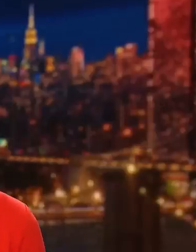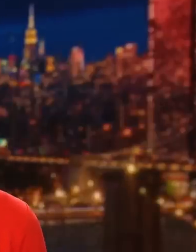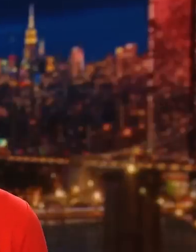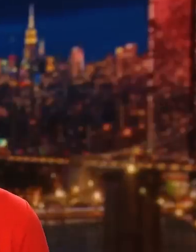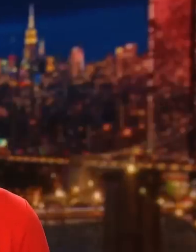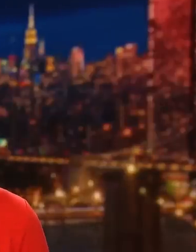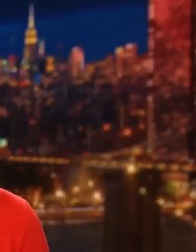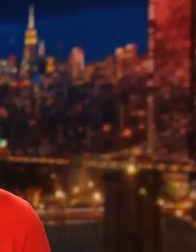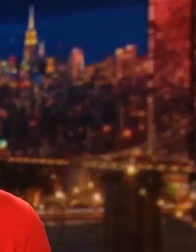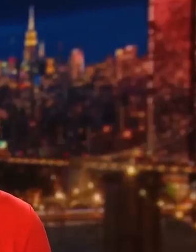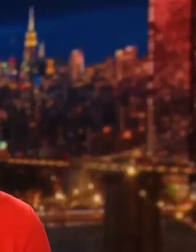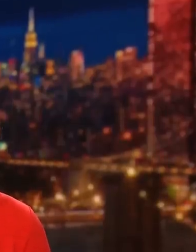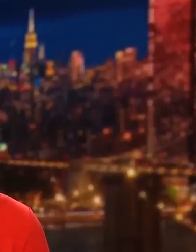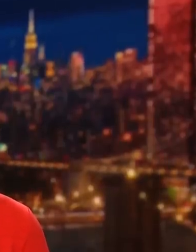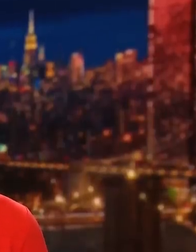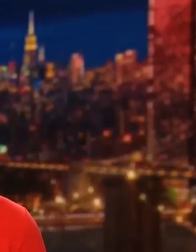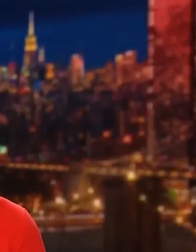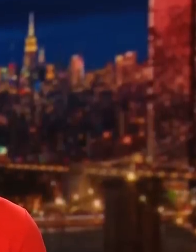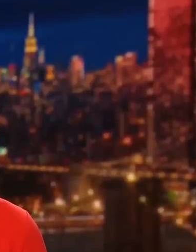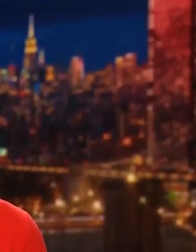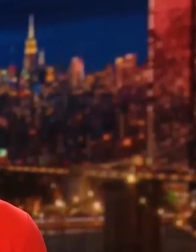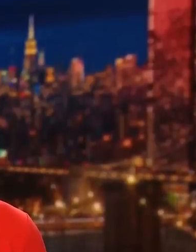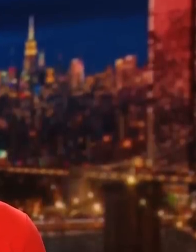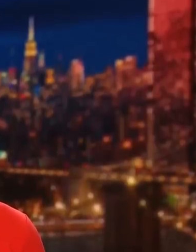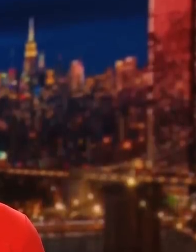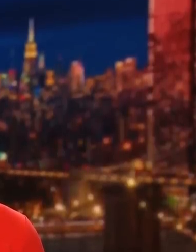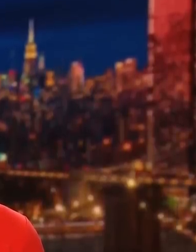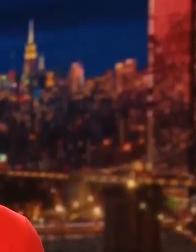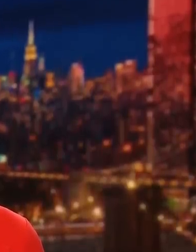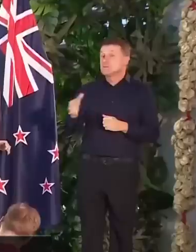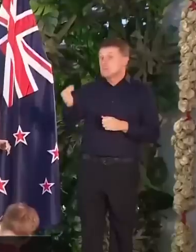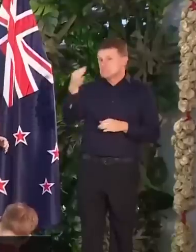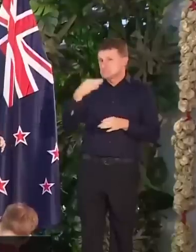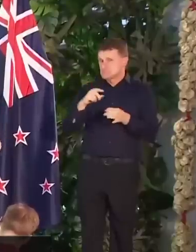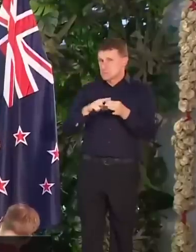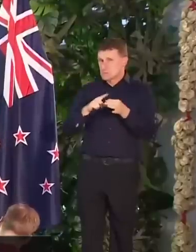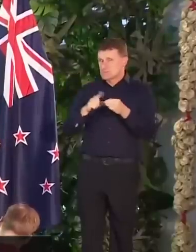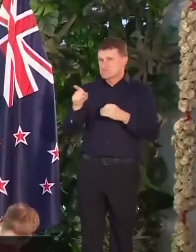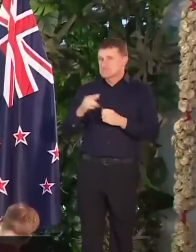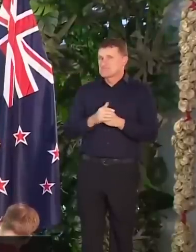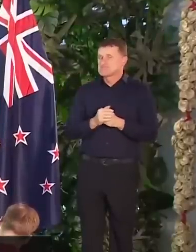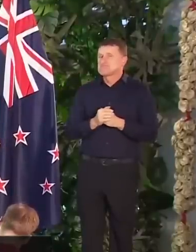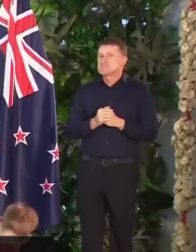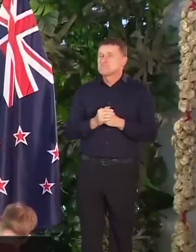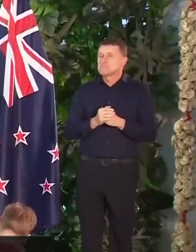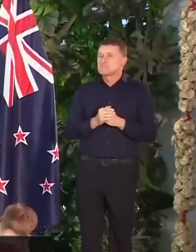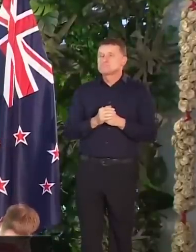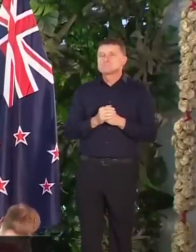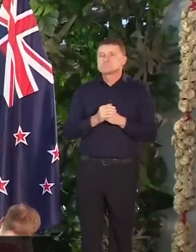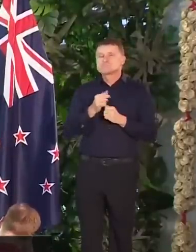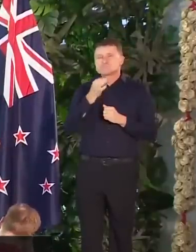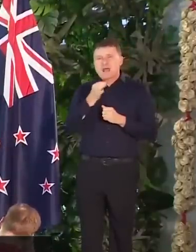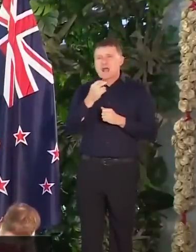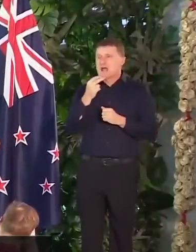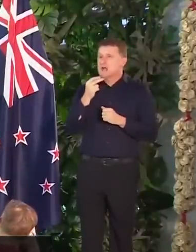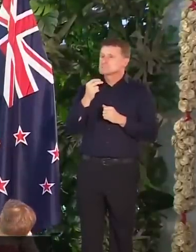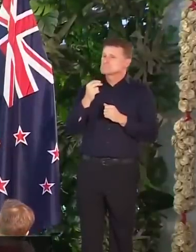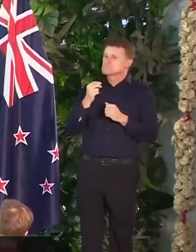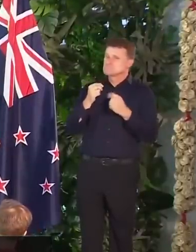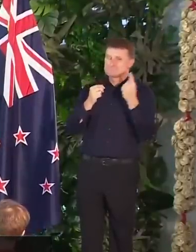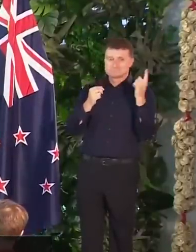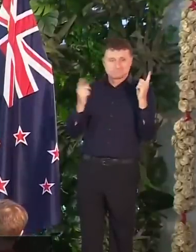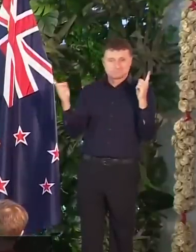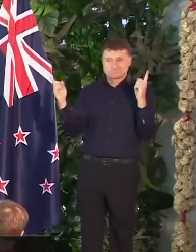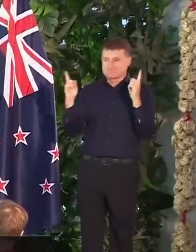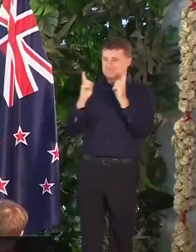reporter's question during their joint press conference. Watch this. A lot of people will be wondering, are you two meeting just because, you